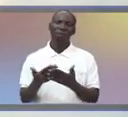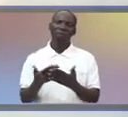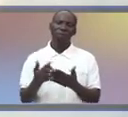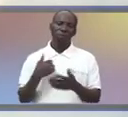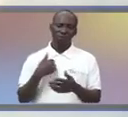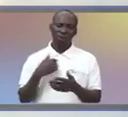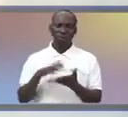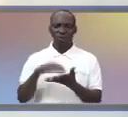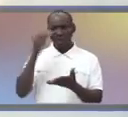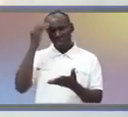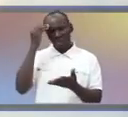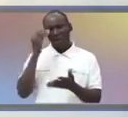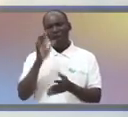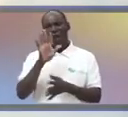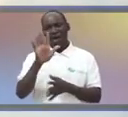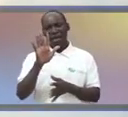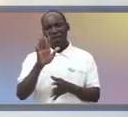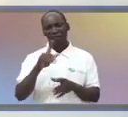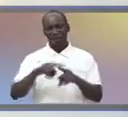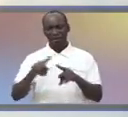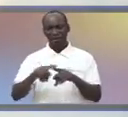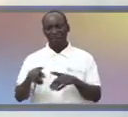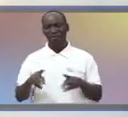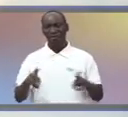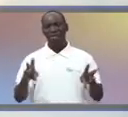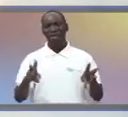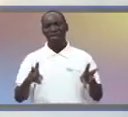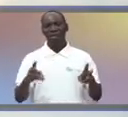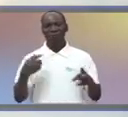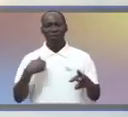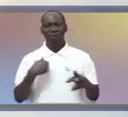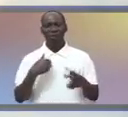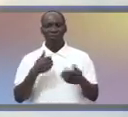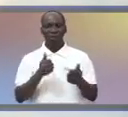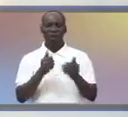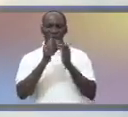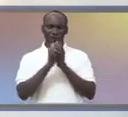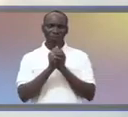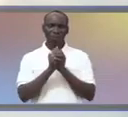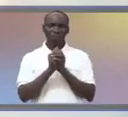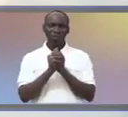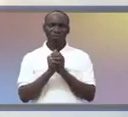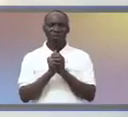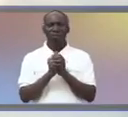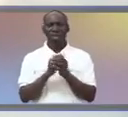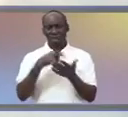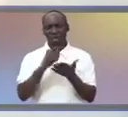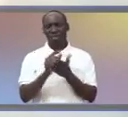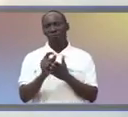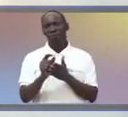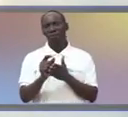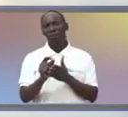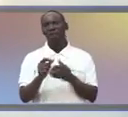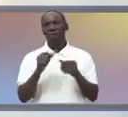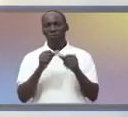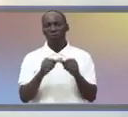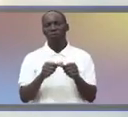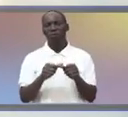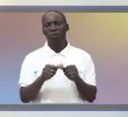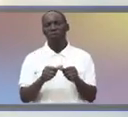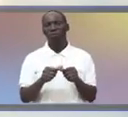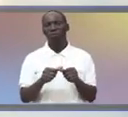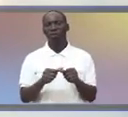se 5 channels of worship na pam fofro no ka ho ase next week ye hie a ye nemu behwe ti sie sie wo ho Church